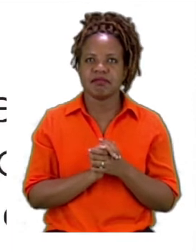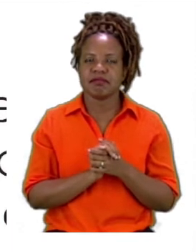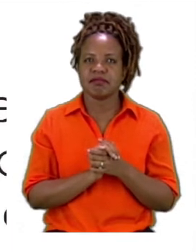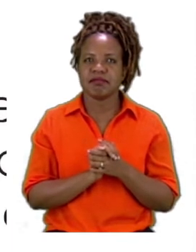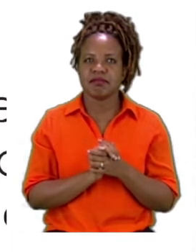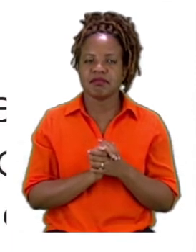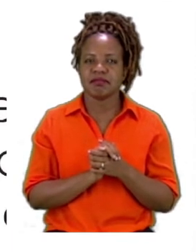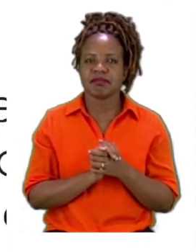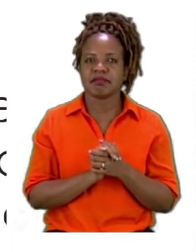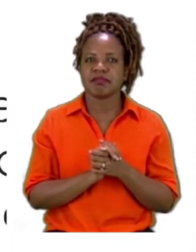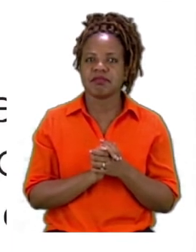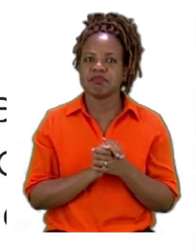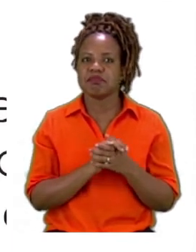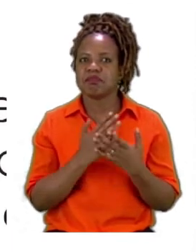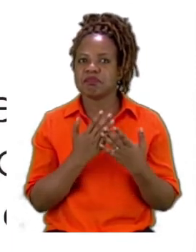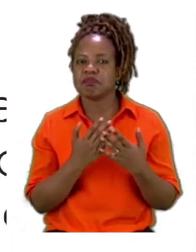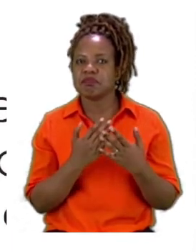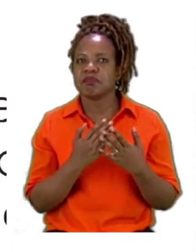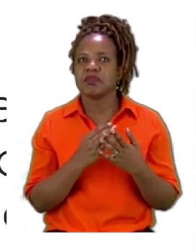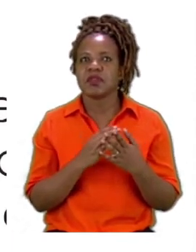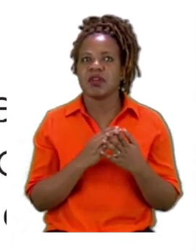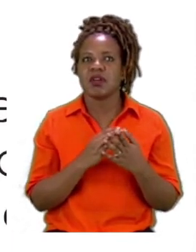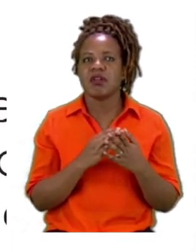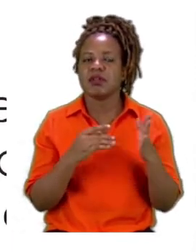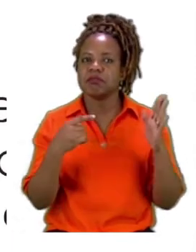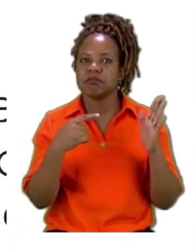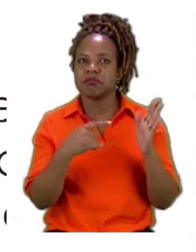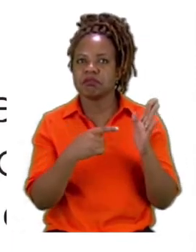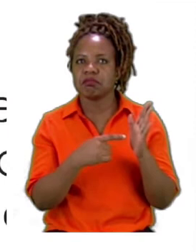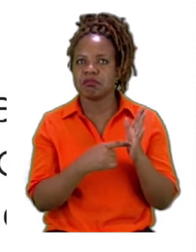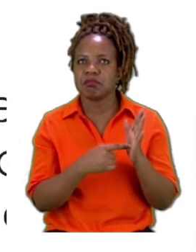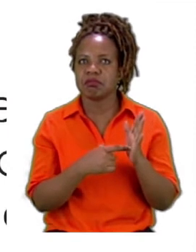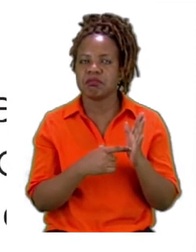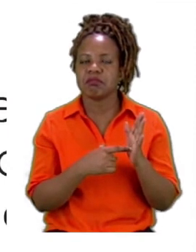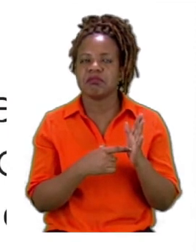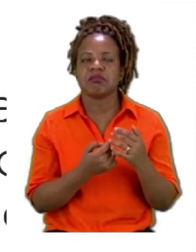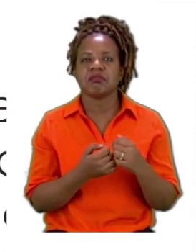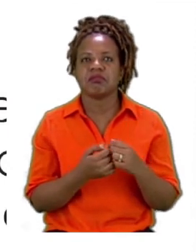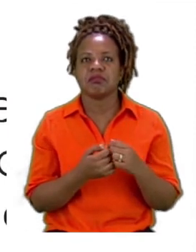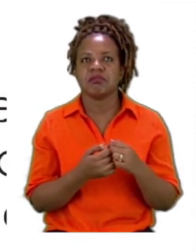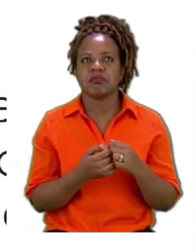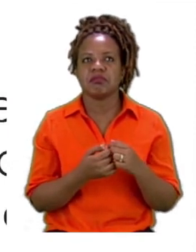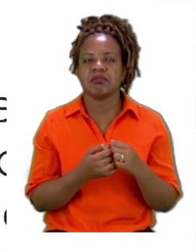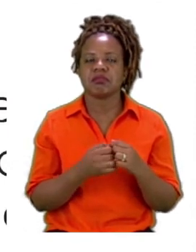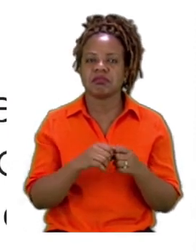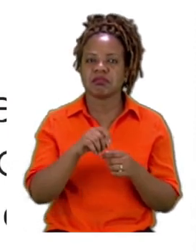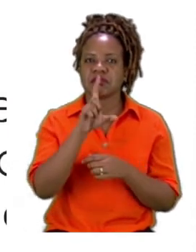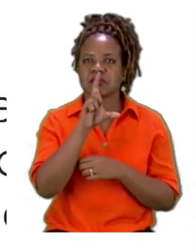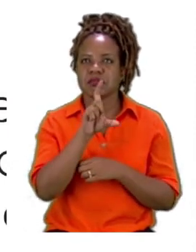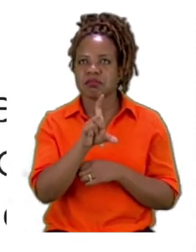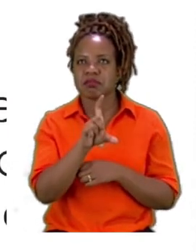doing punctuation. Now, the type of punctuation we're going to be doing is to put capital